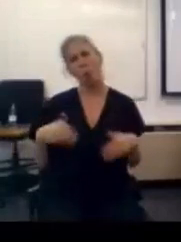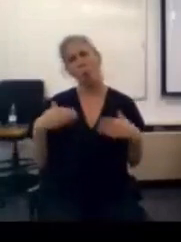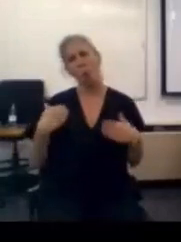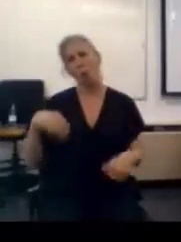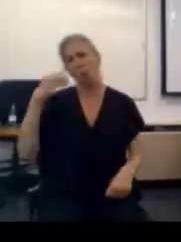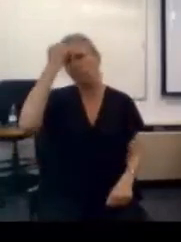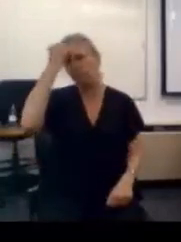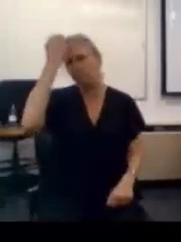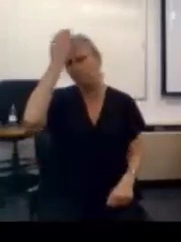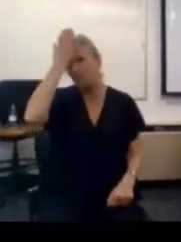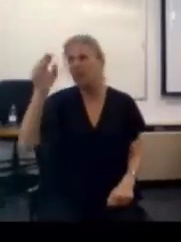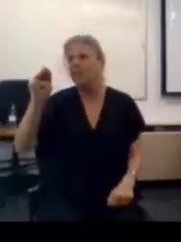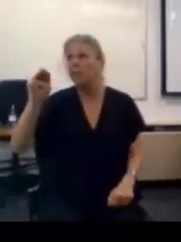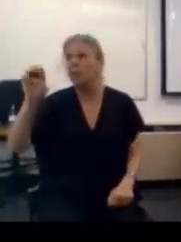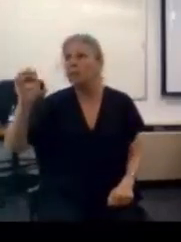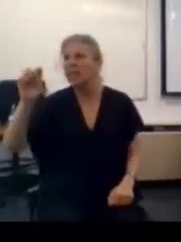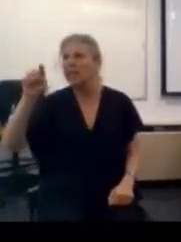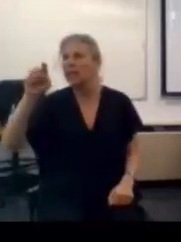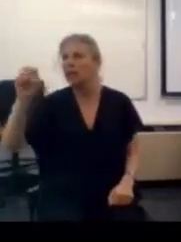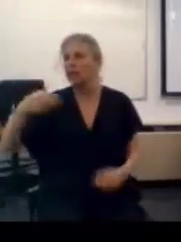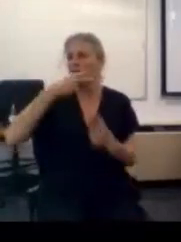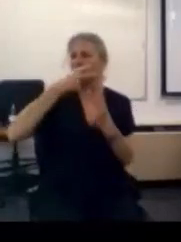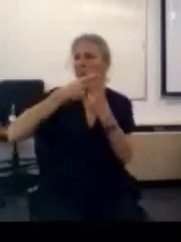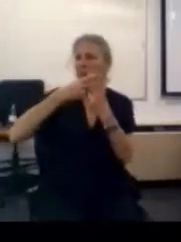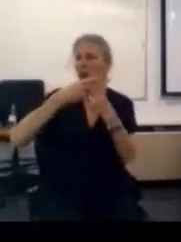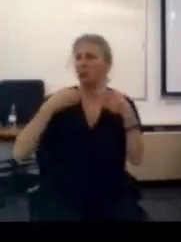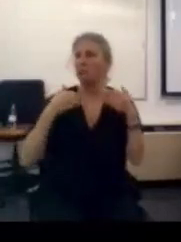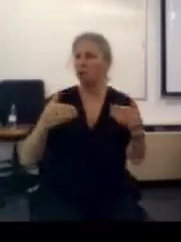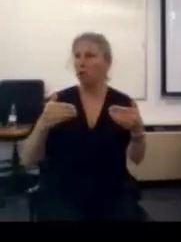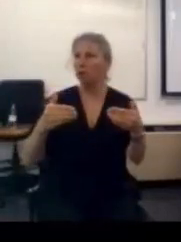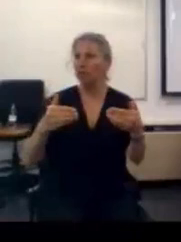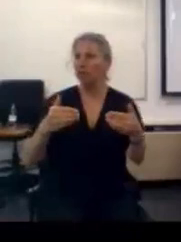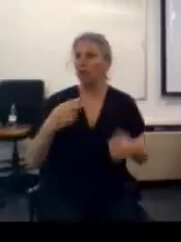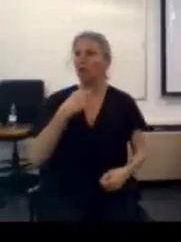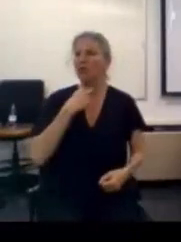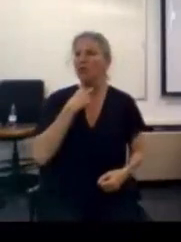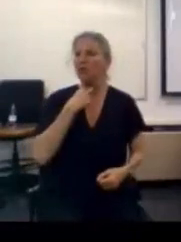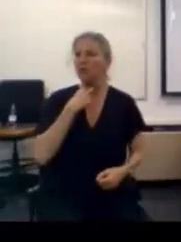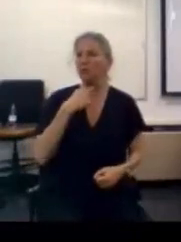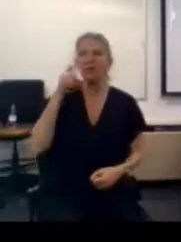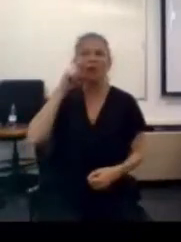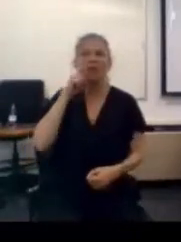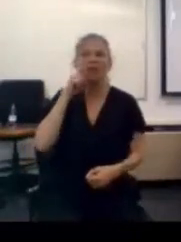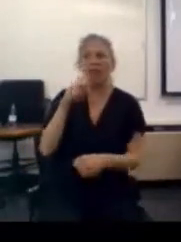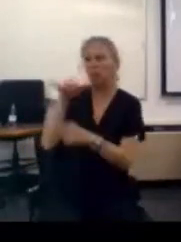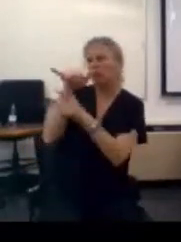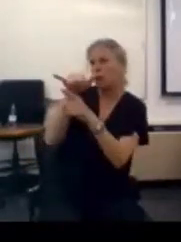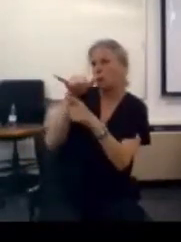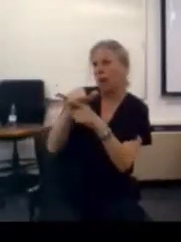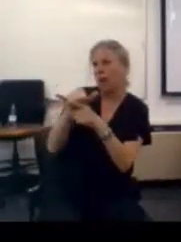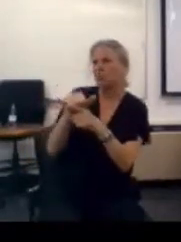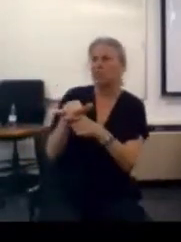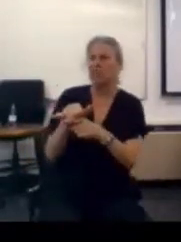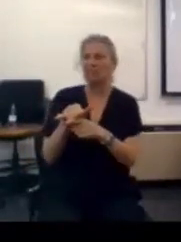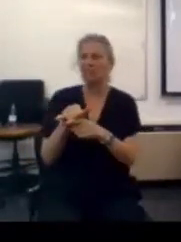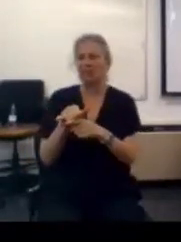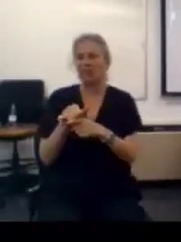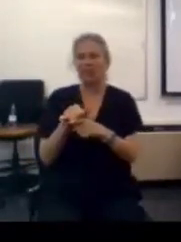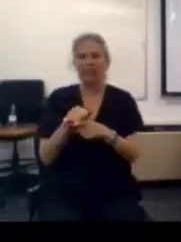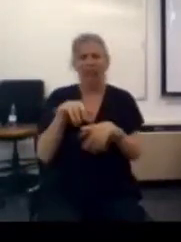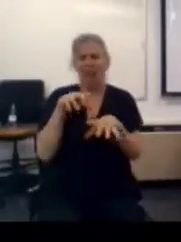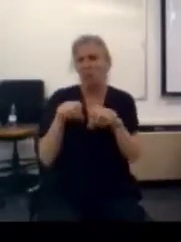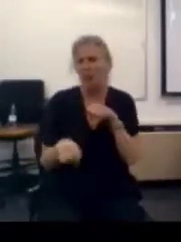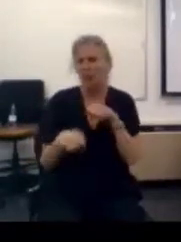learned very powerful lessons in the Me Too movement. Victims of sexual harassment and assault are